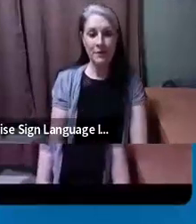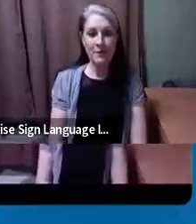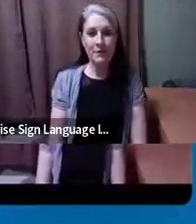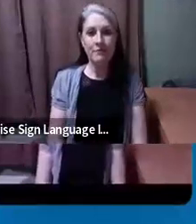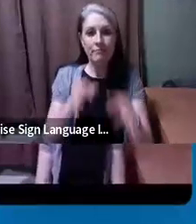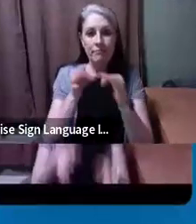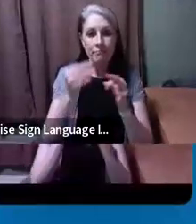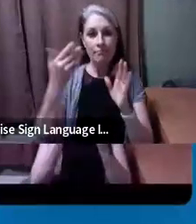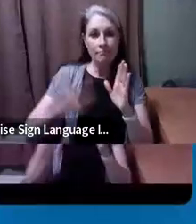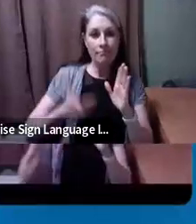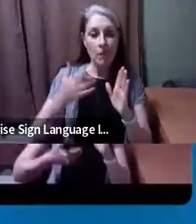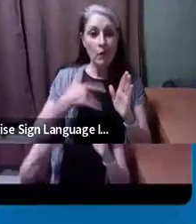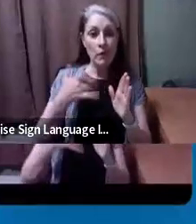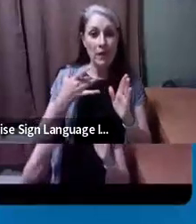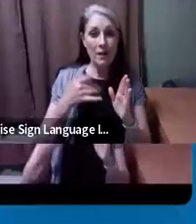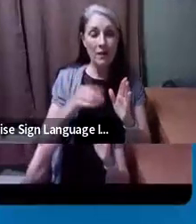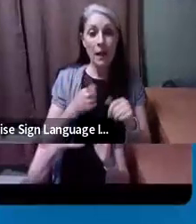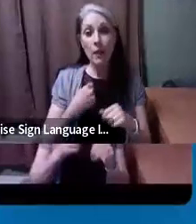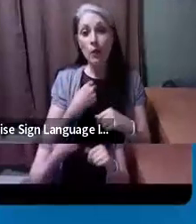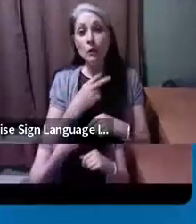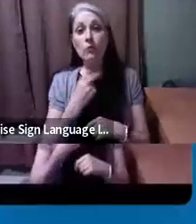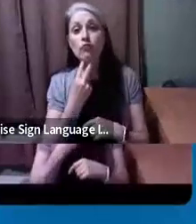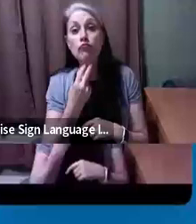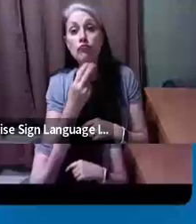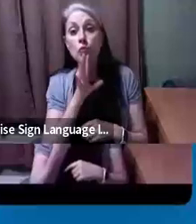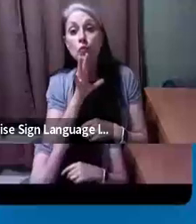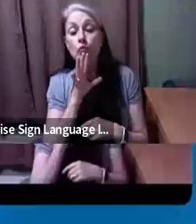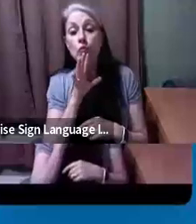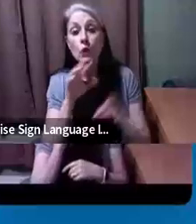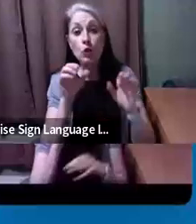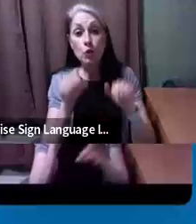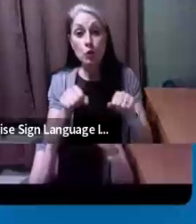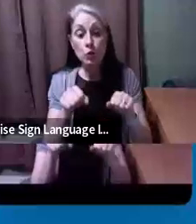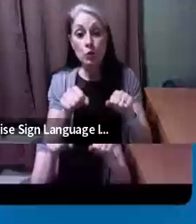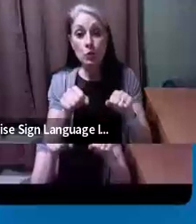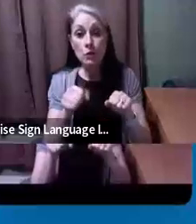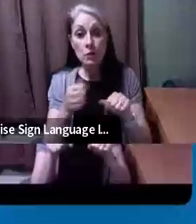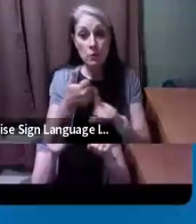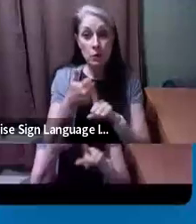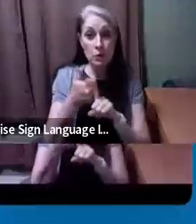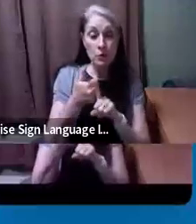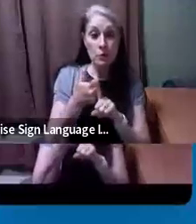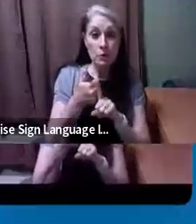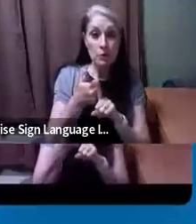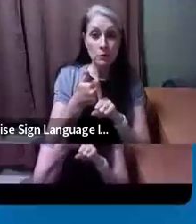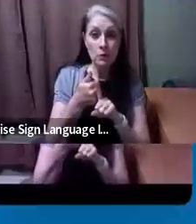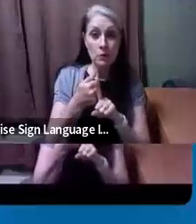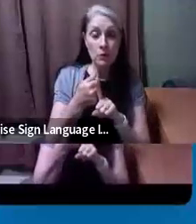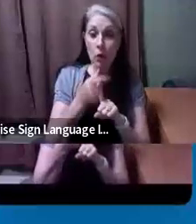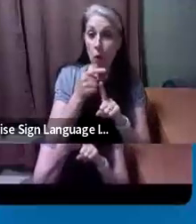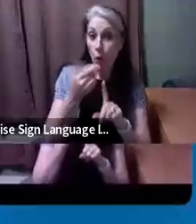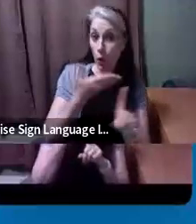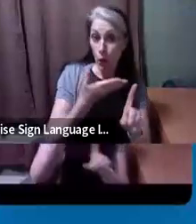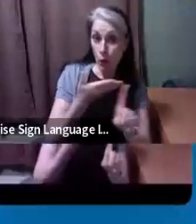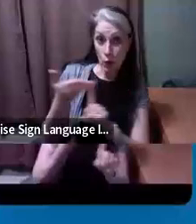If any of you feel like unmuting or sharing for yourself who you are, you